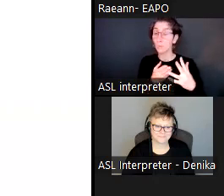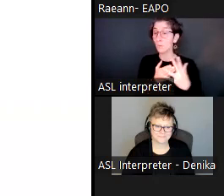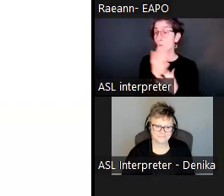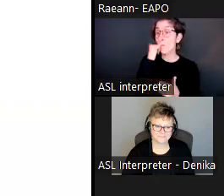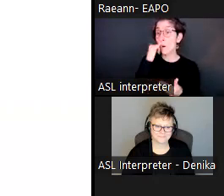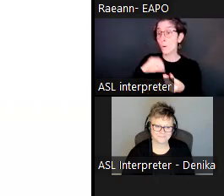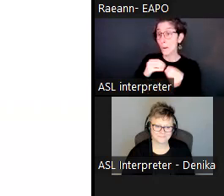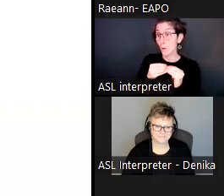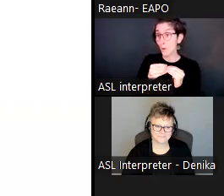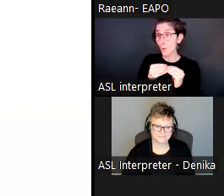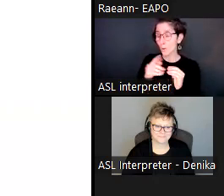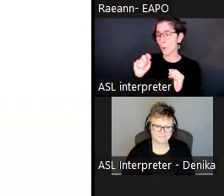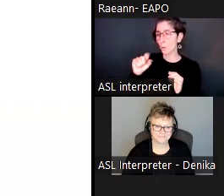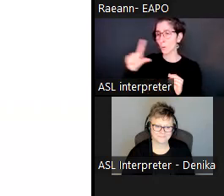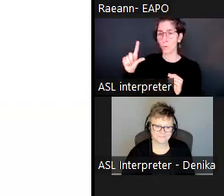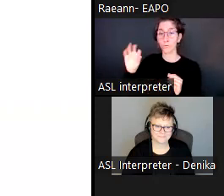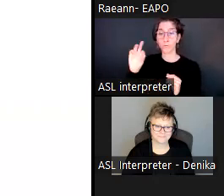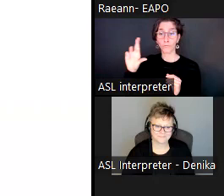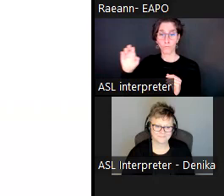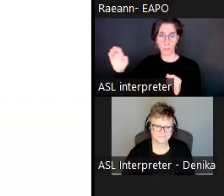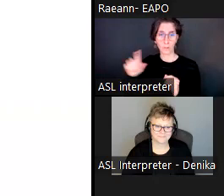line, which is